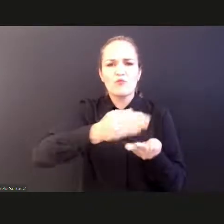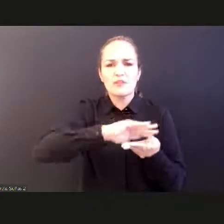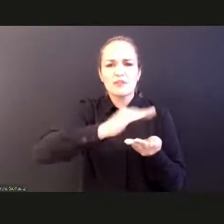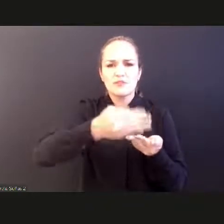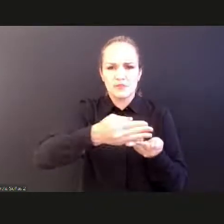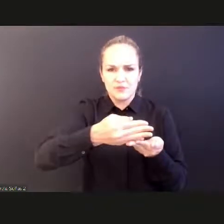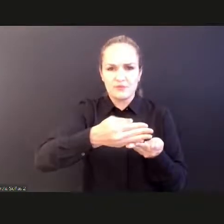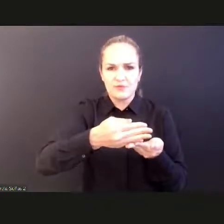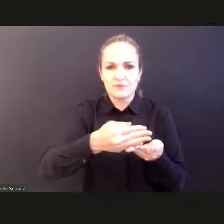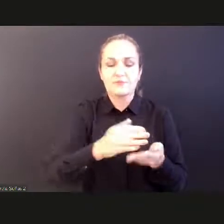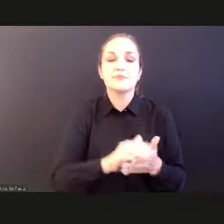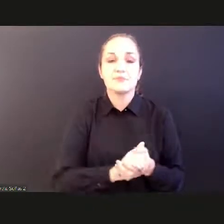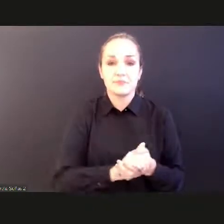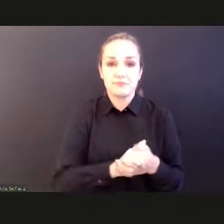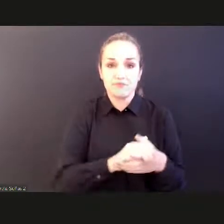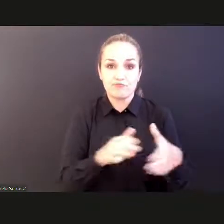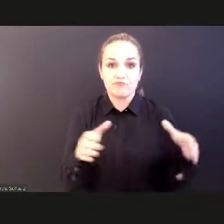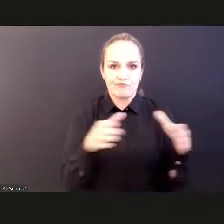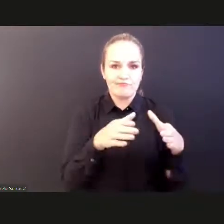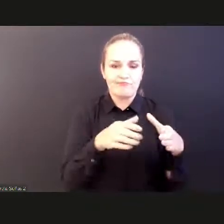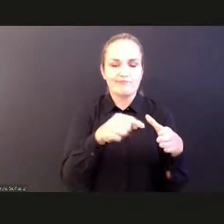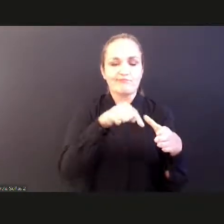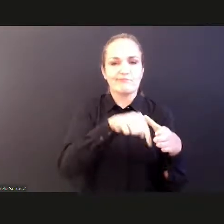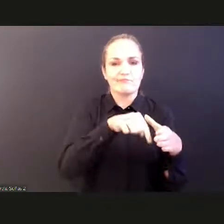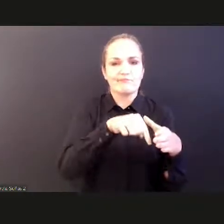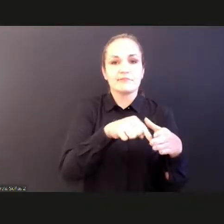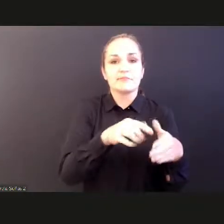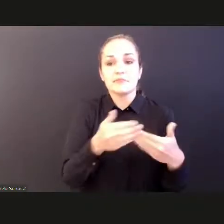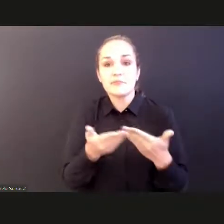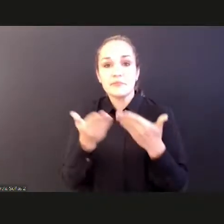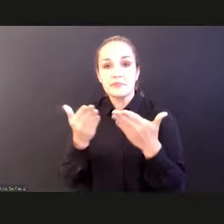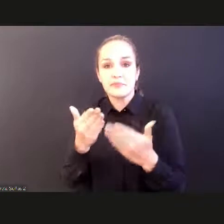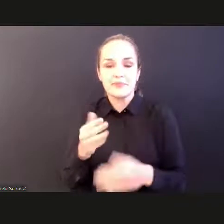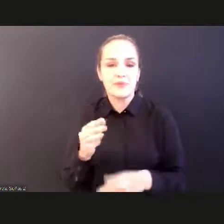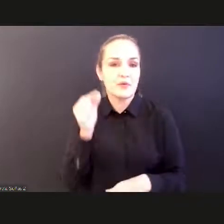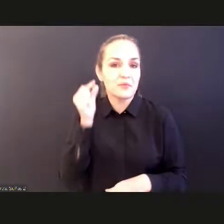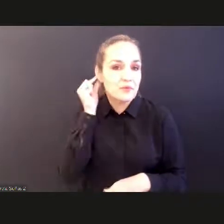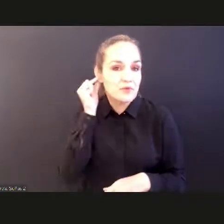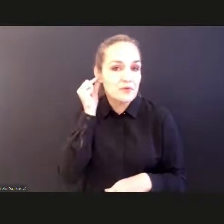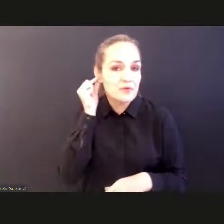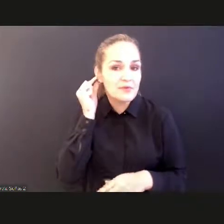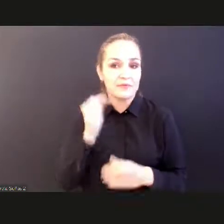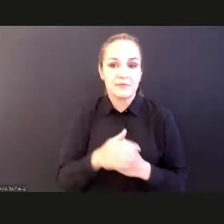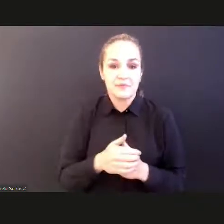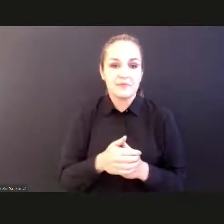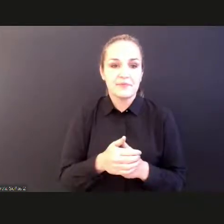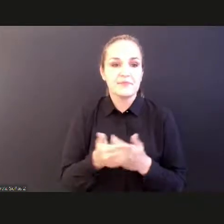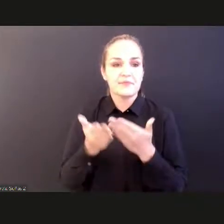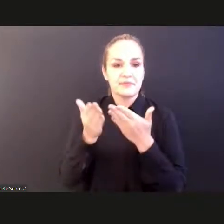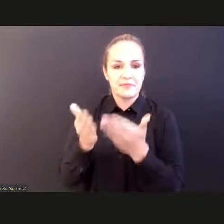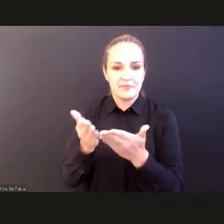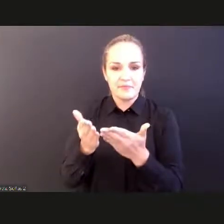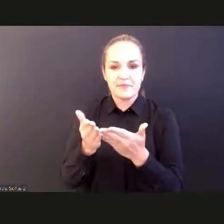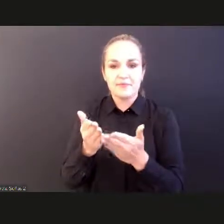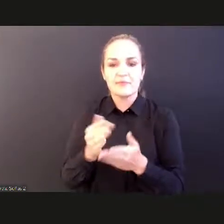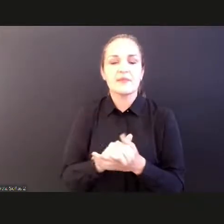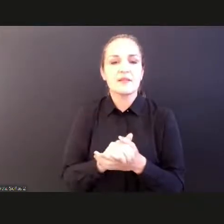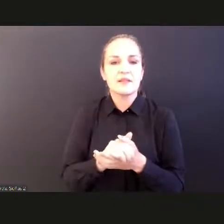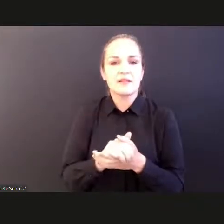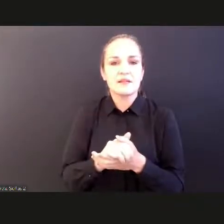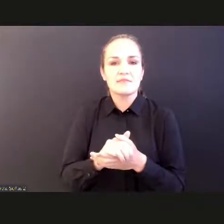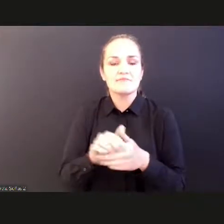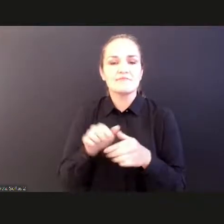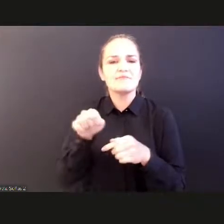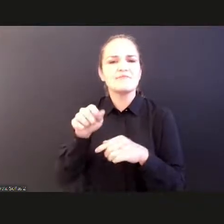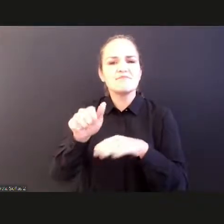Mrs. Jambes Remy, Director of the Trinidad Rampal Center at the